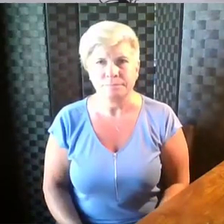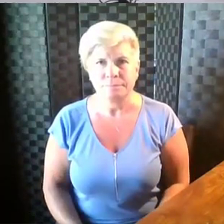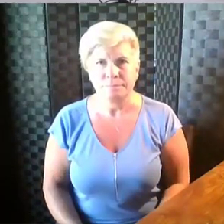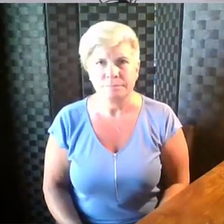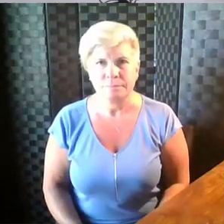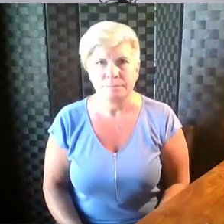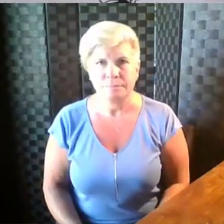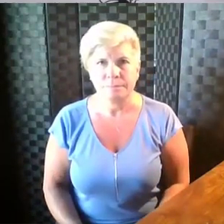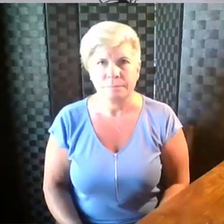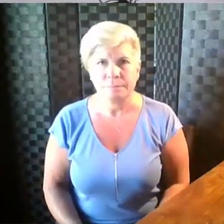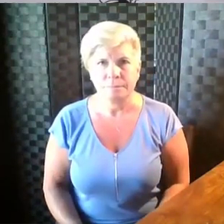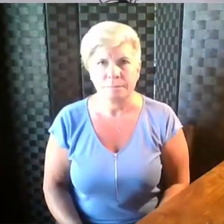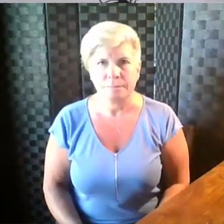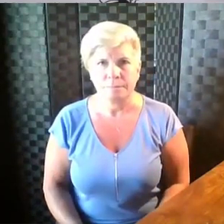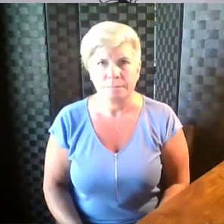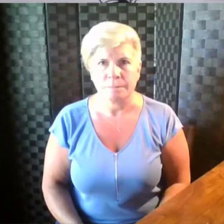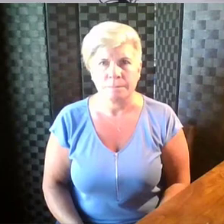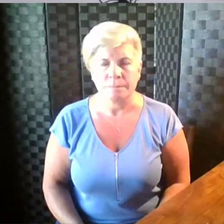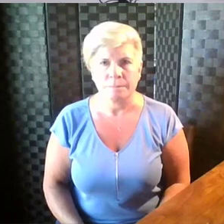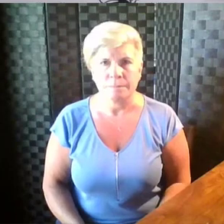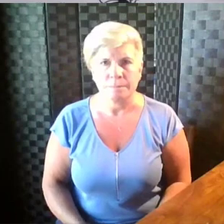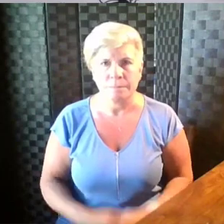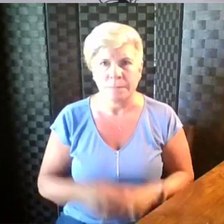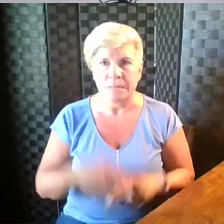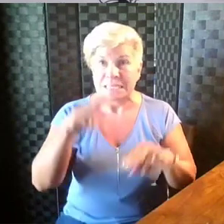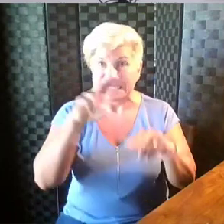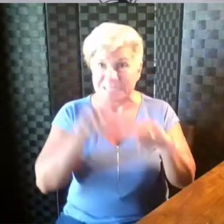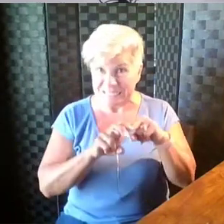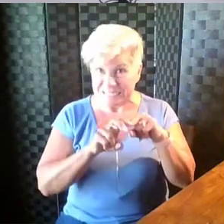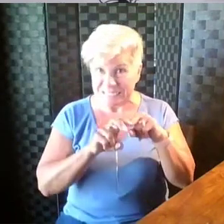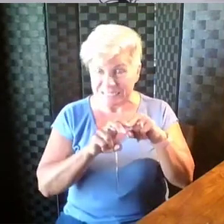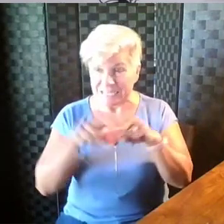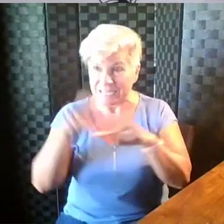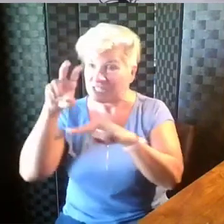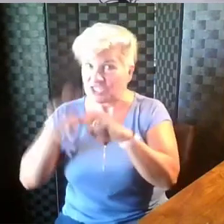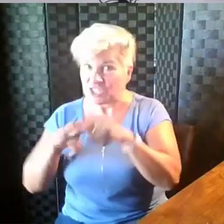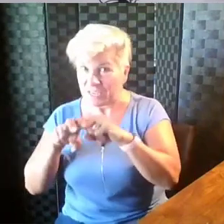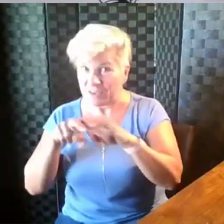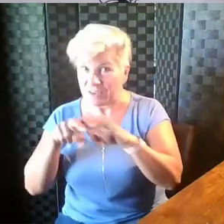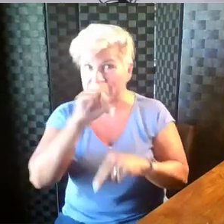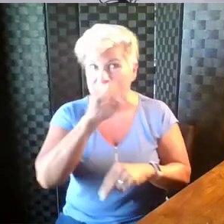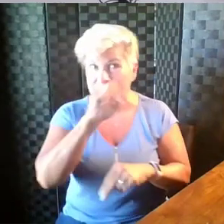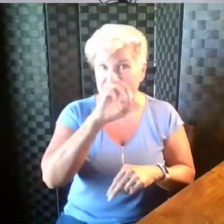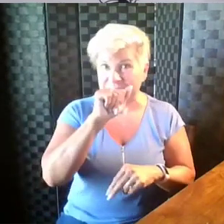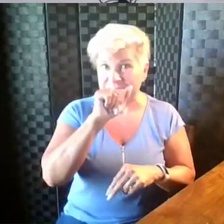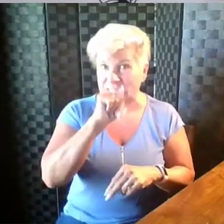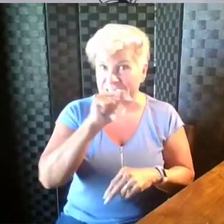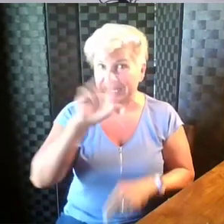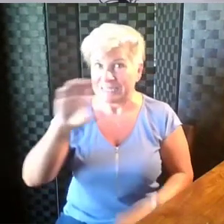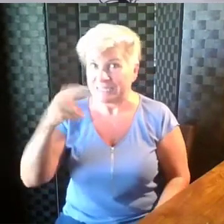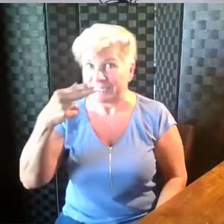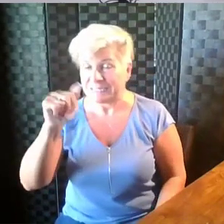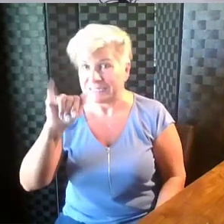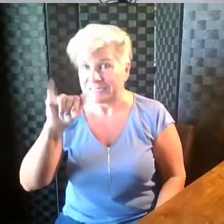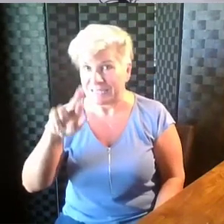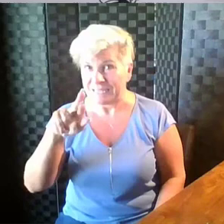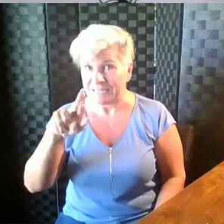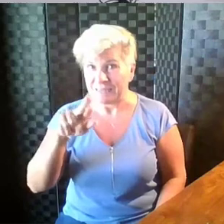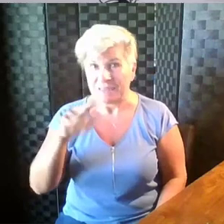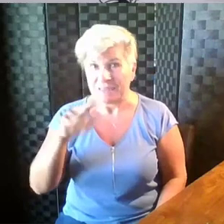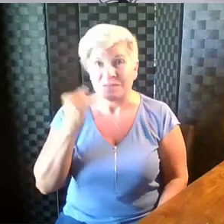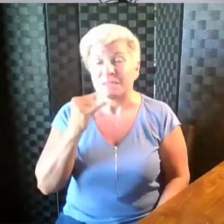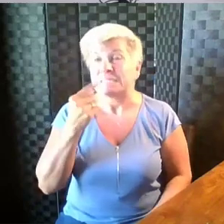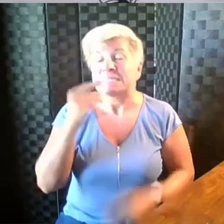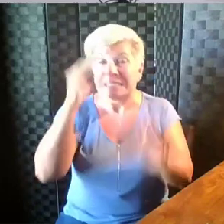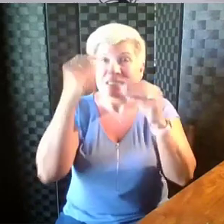Synonyms seat and chair. Think about it. If your teacher says to take a seat or sit in your chair,